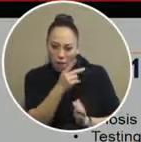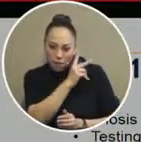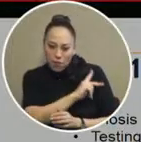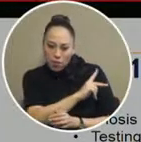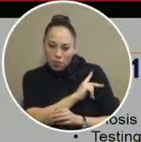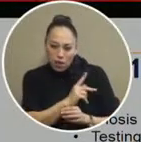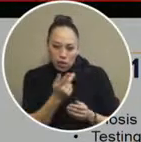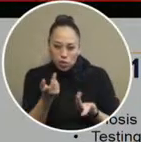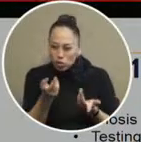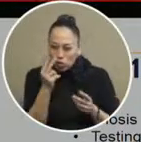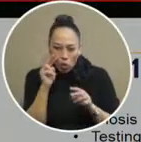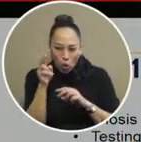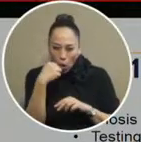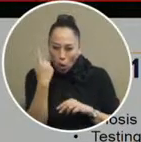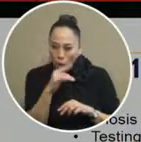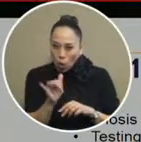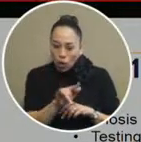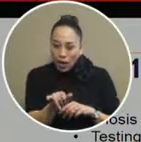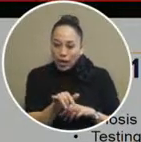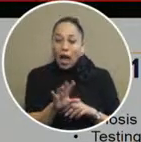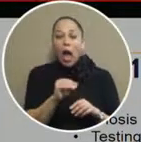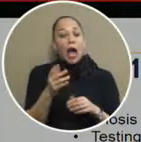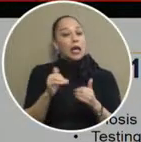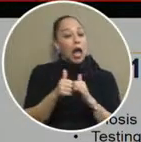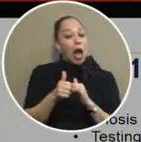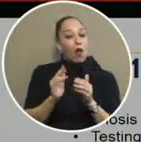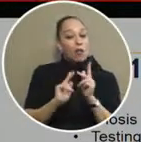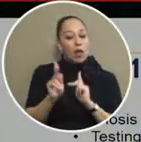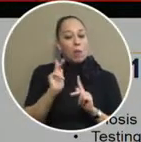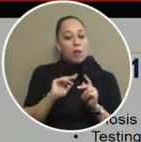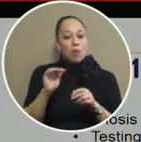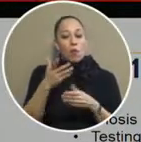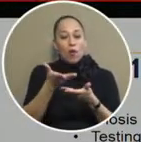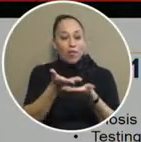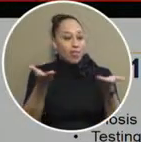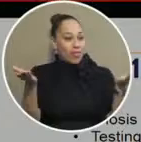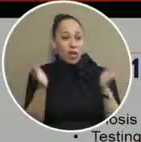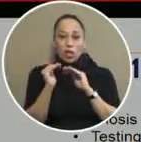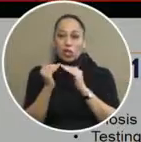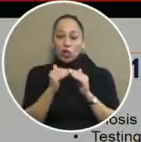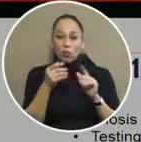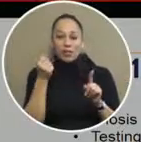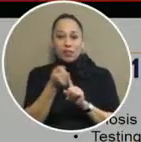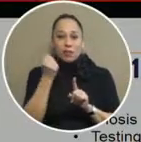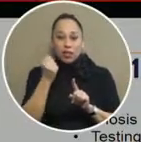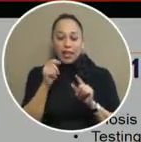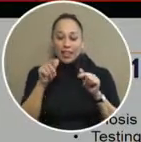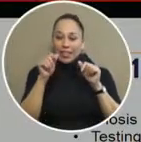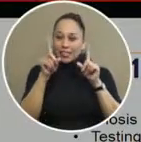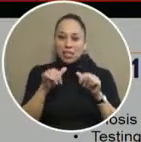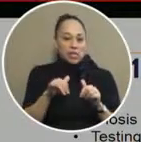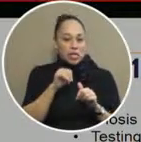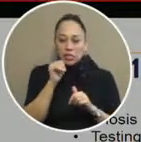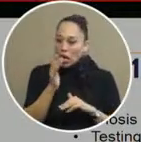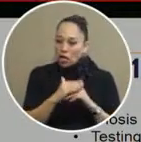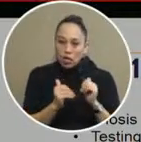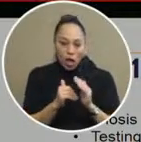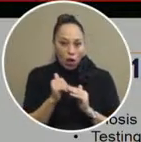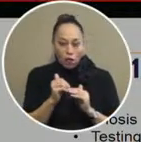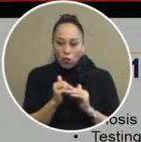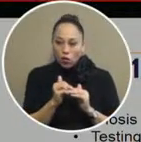but also we see how the people in the community are getting affected. This kind of testing is not very comfortable. It's done